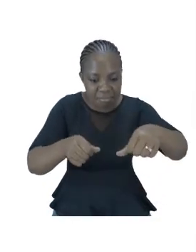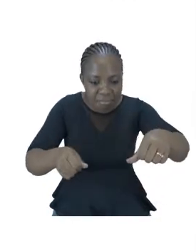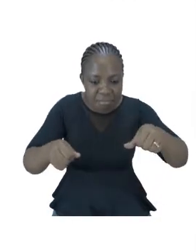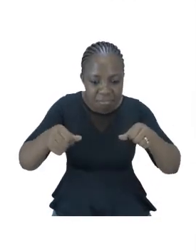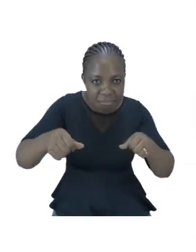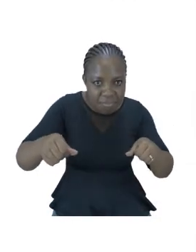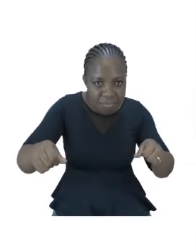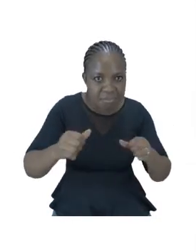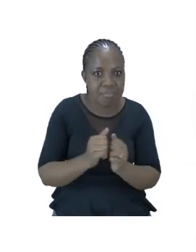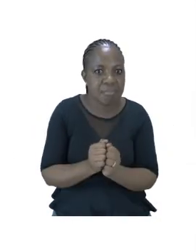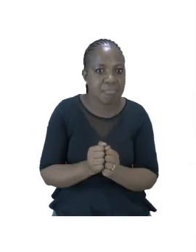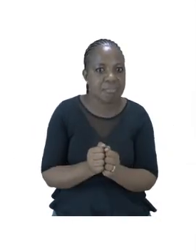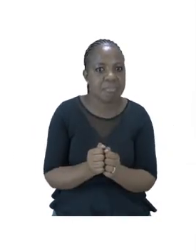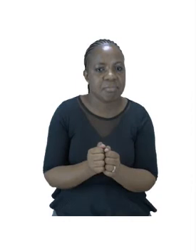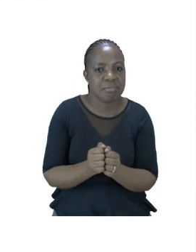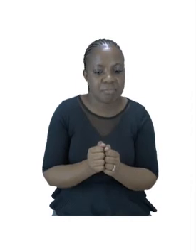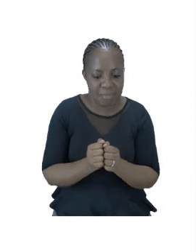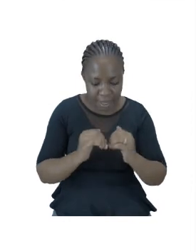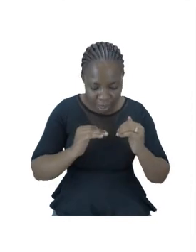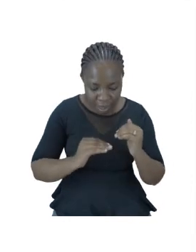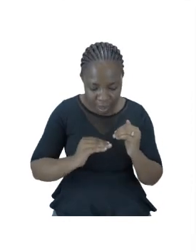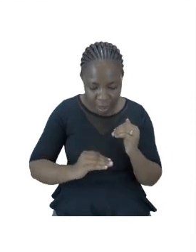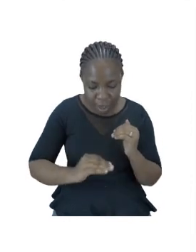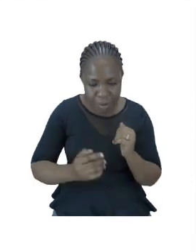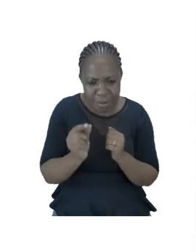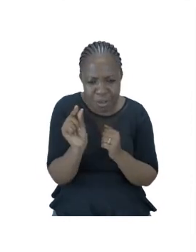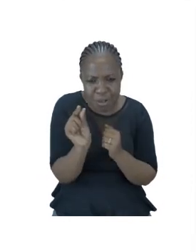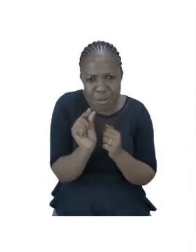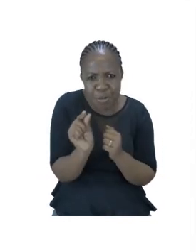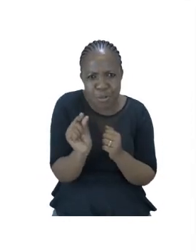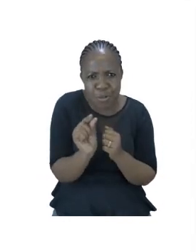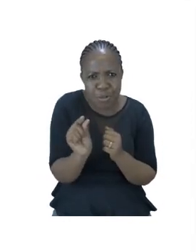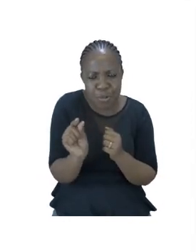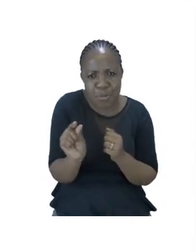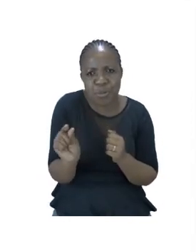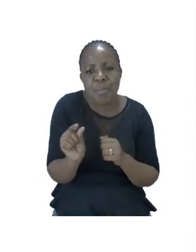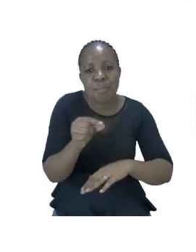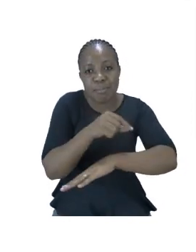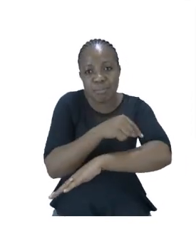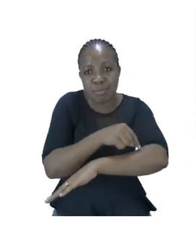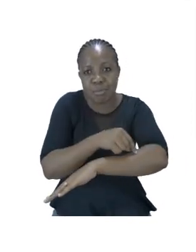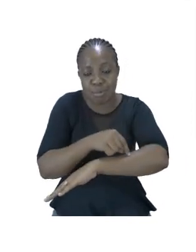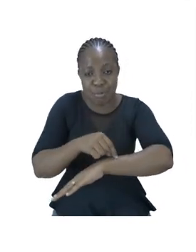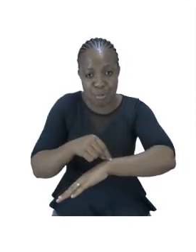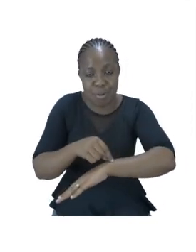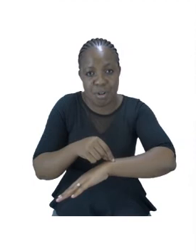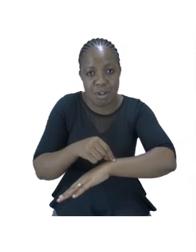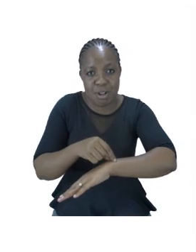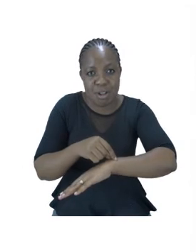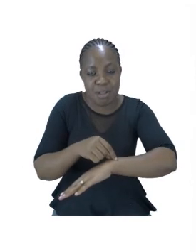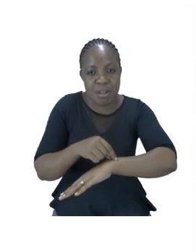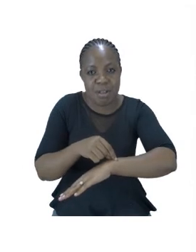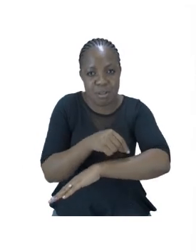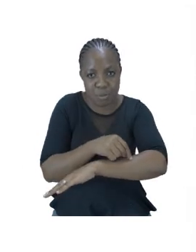small ruler. Can you see that ruler? Yes, the one with the numbers is a ruler. It is going